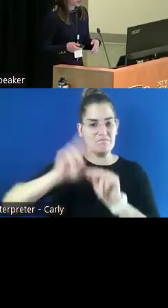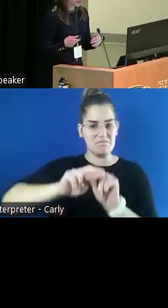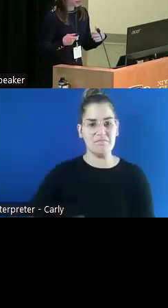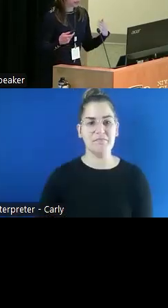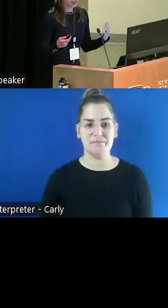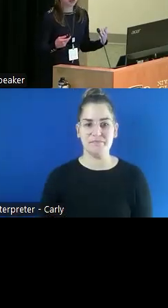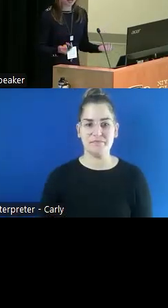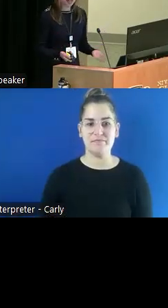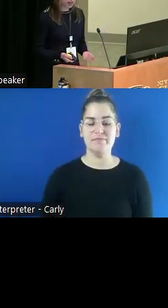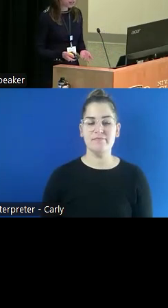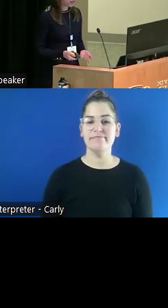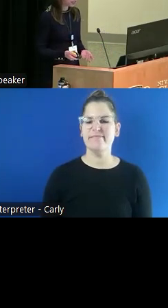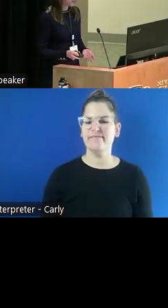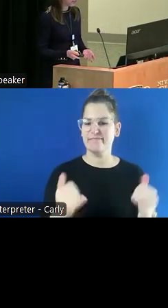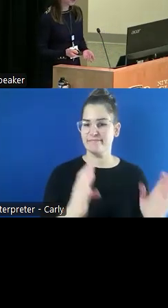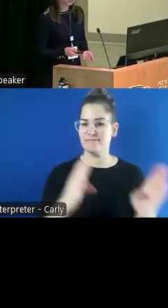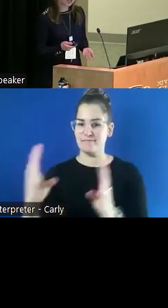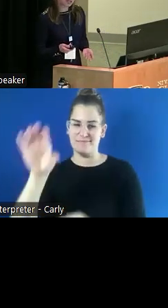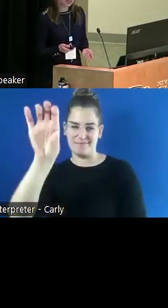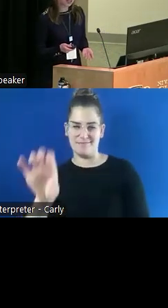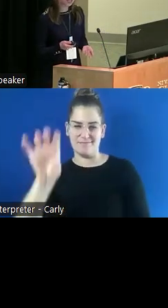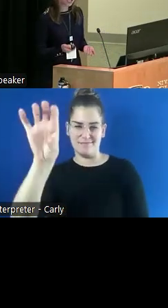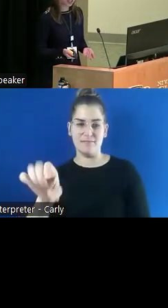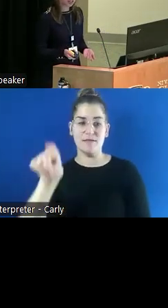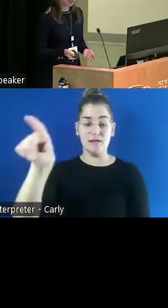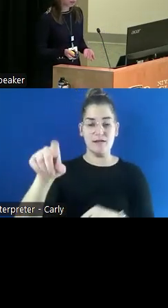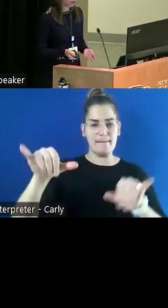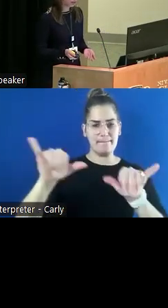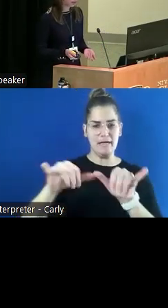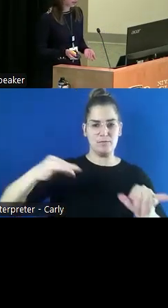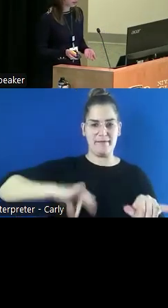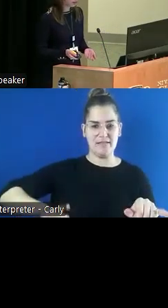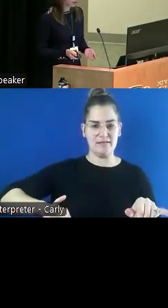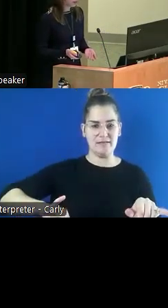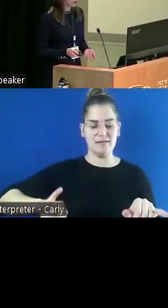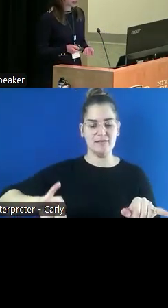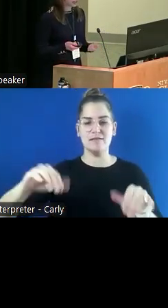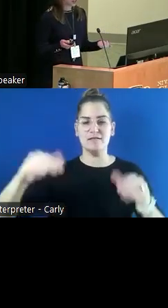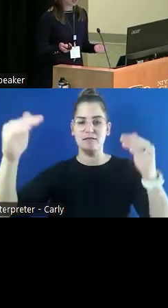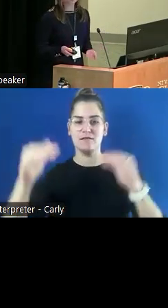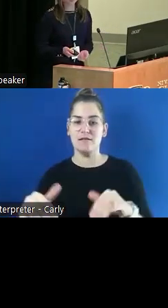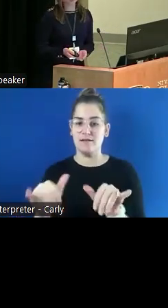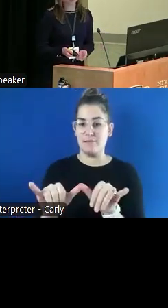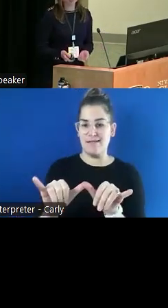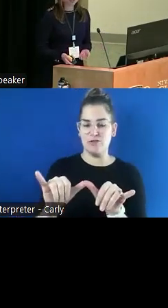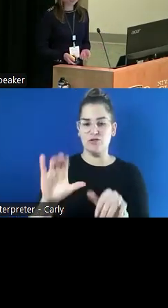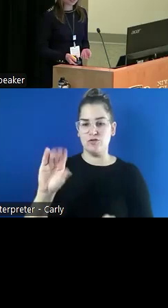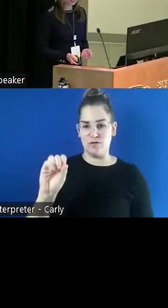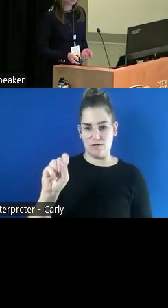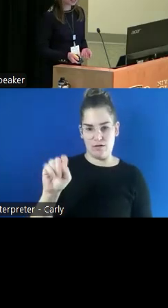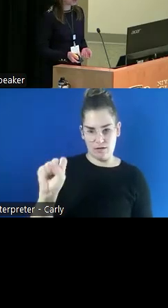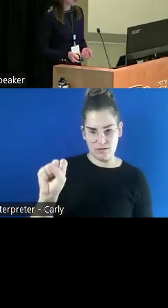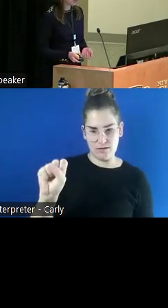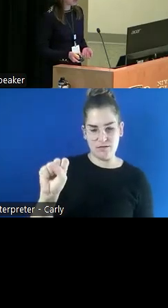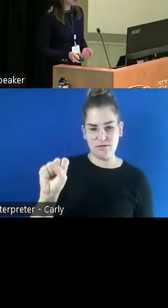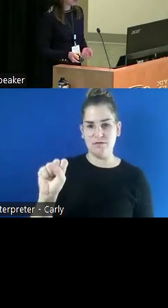Next, we start to measure the benefits of an activity we're considering engaging in. Motivation also depends on the costs of the